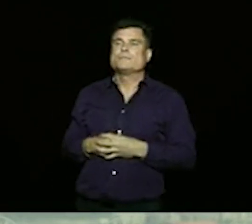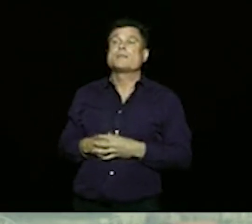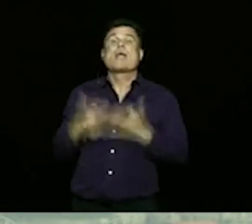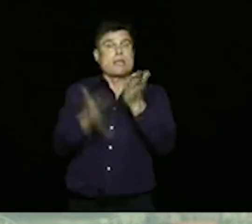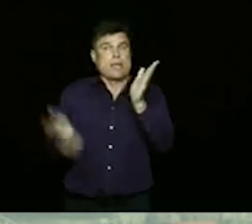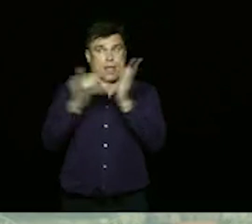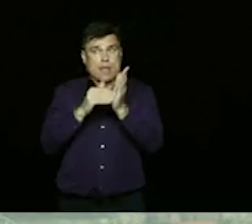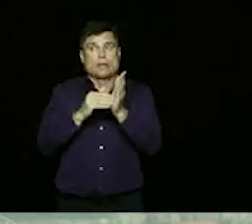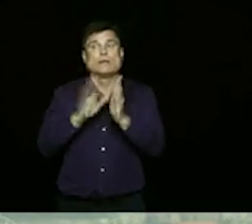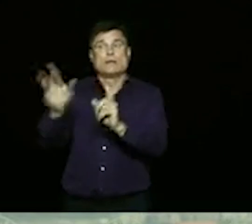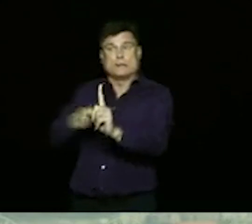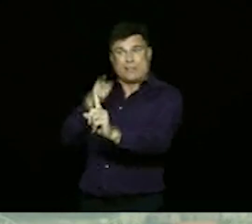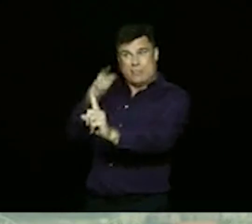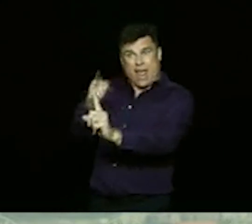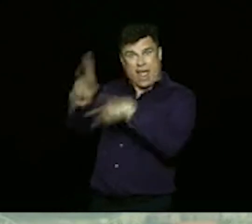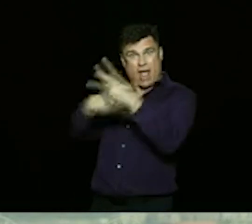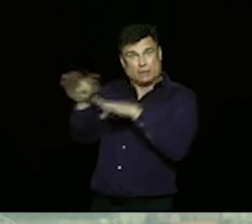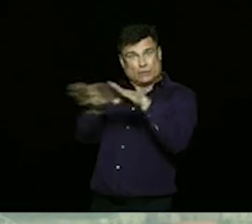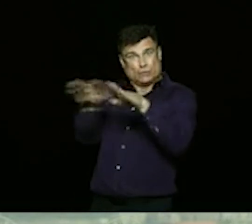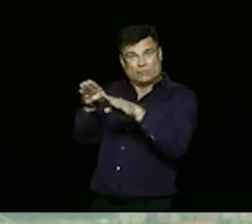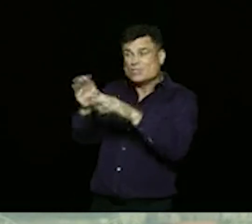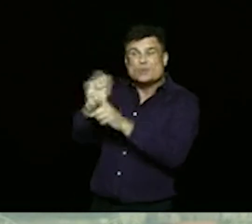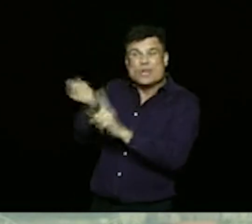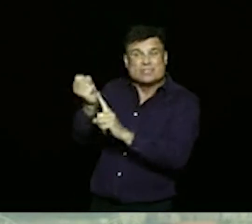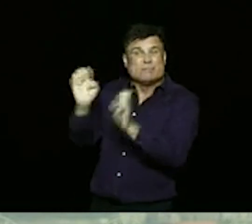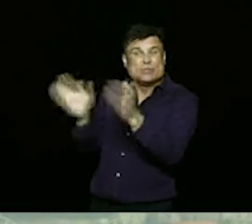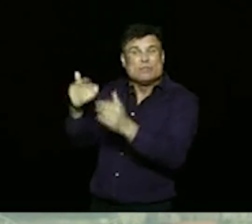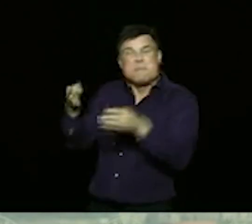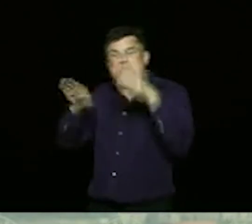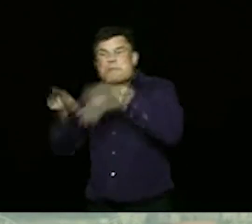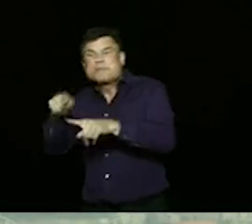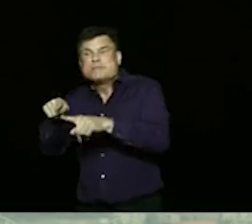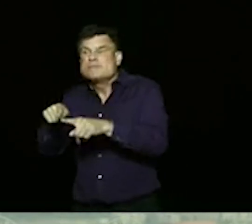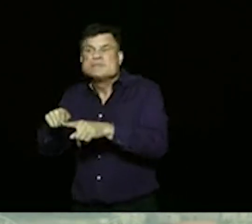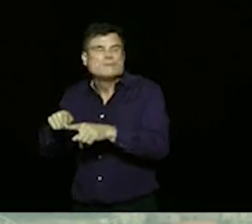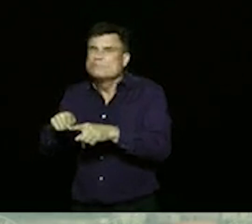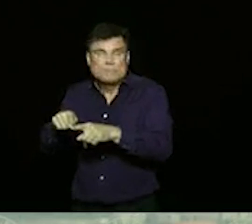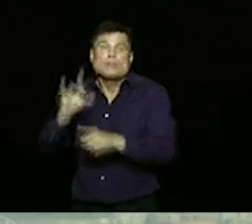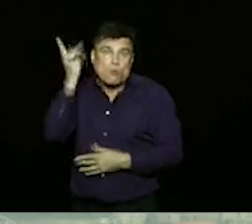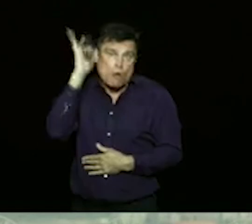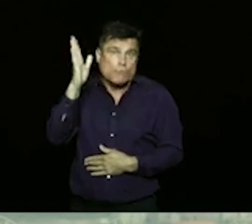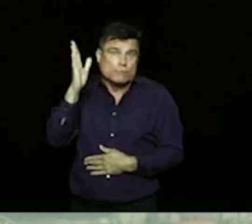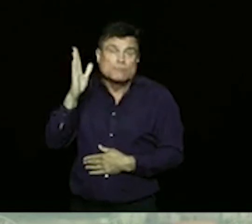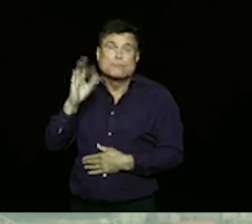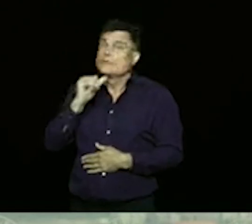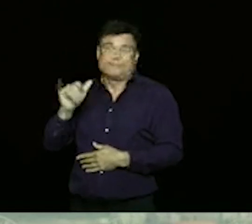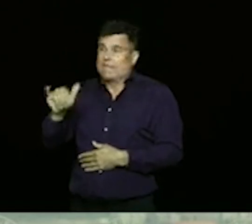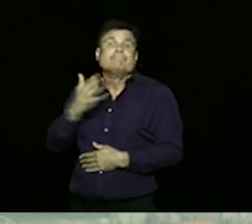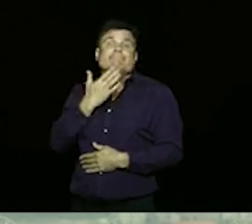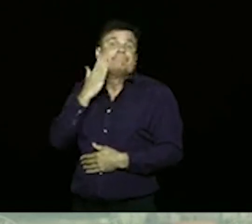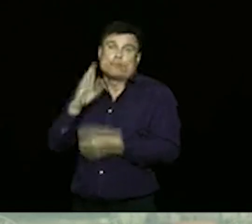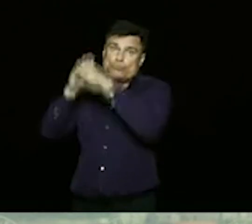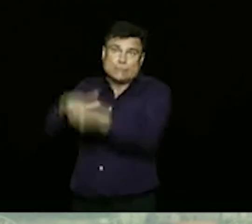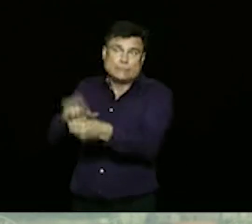go on that we need to go on together. And of course, I will be part of it. It's not just Mary Ellen Turpel-Lafond and many other